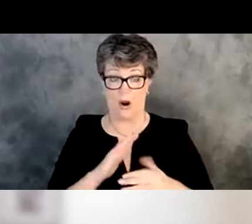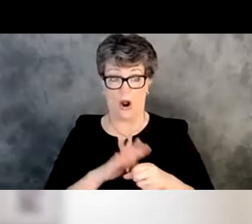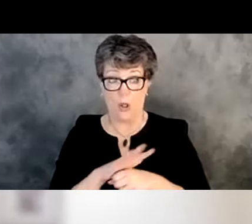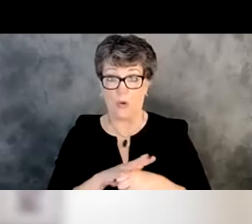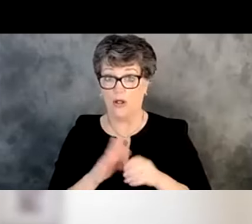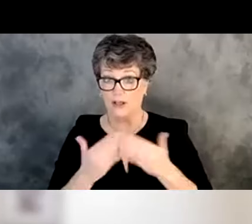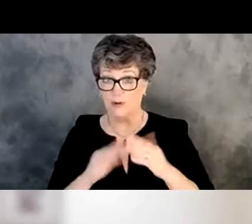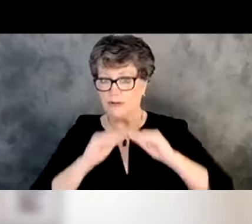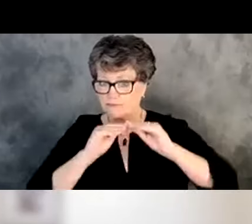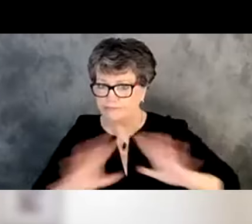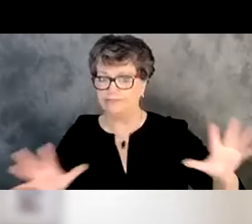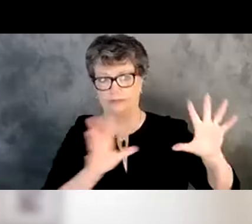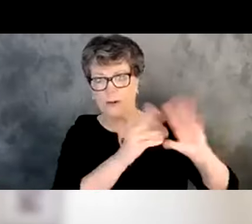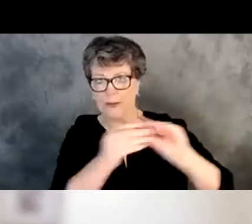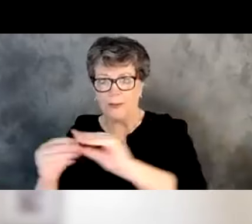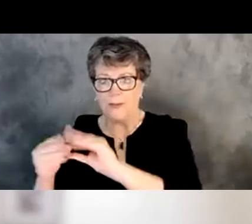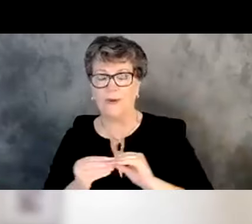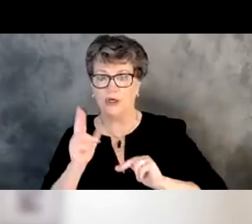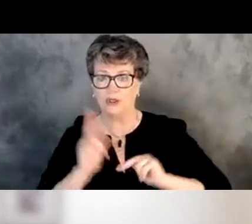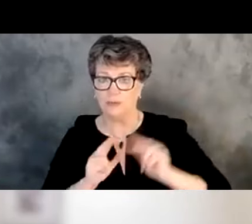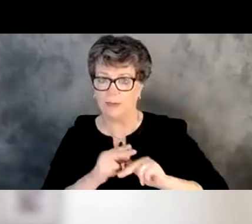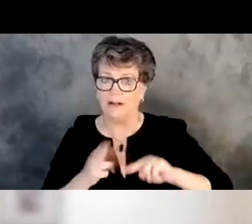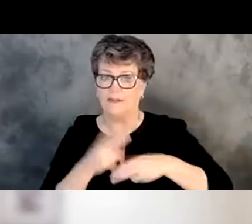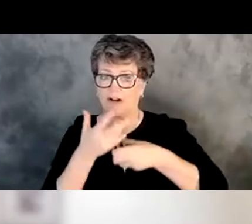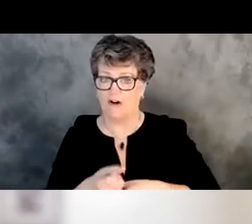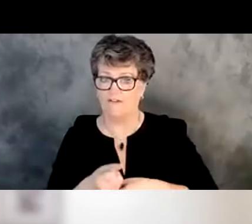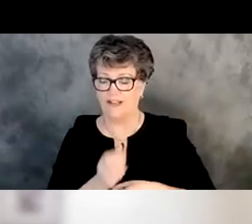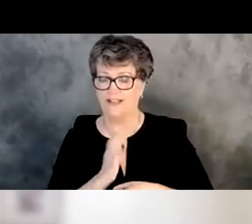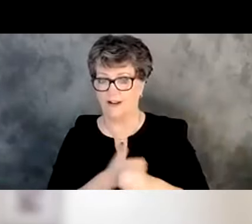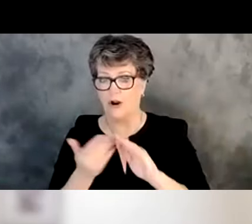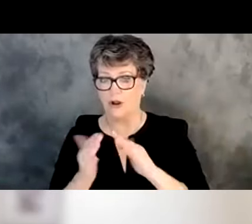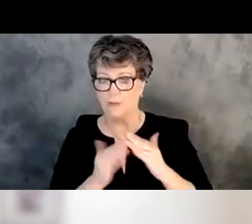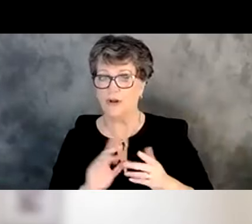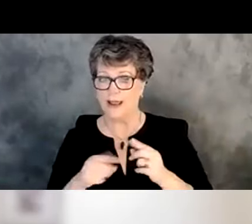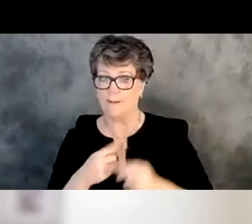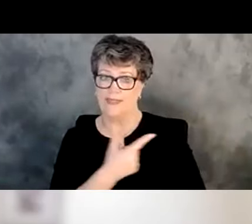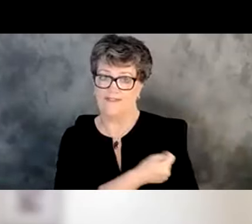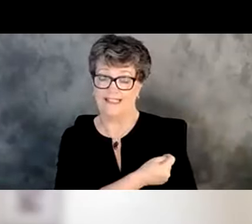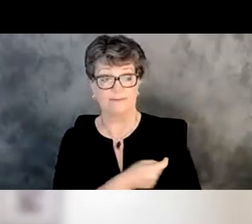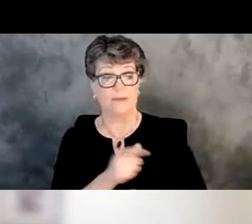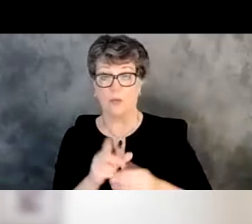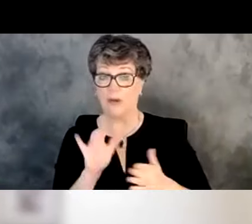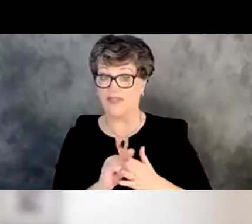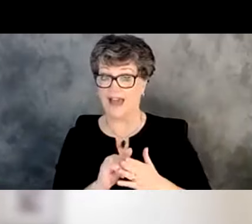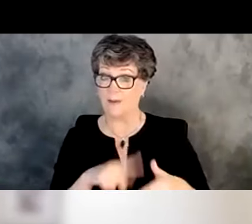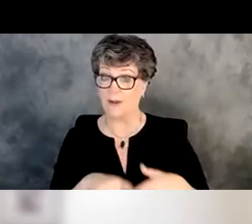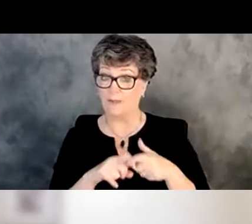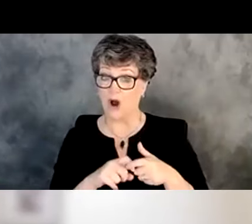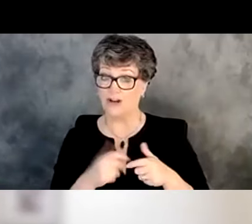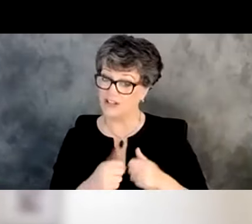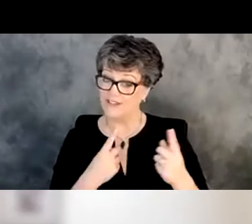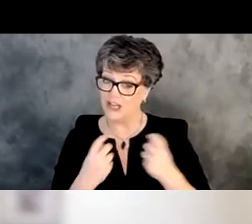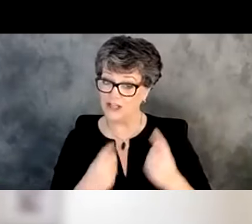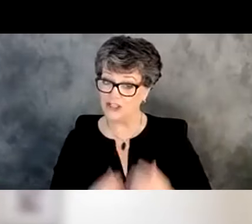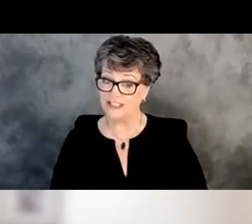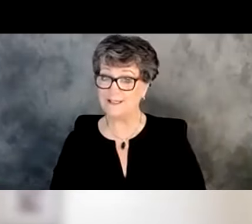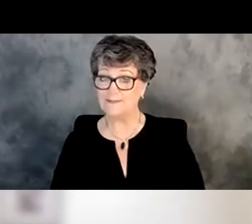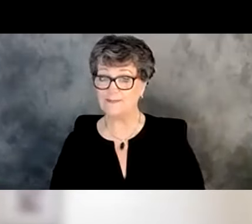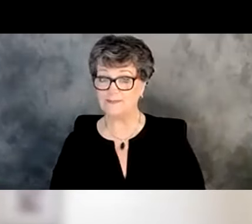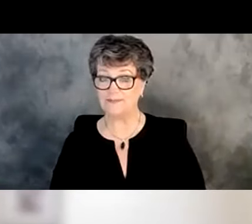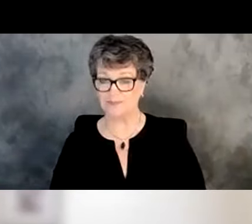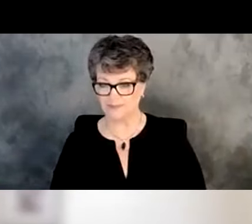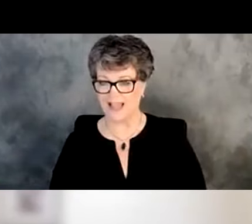the vaccine and help to build vaccine confidence in our community. So with that, we'll pause to see if we have any questions,